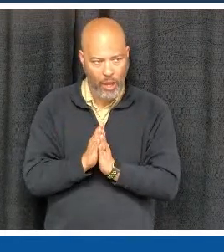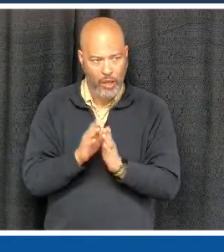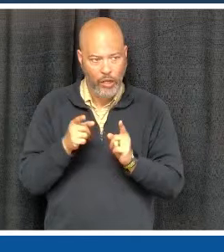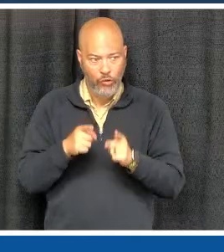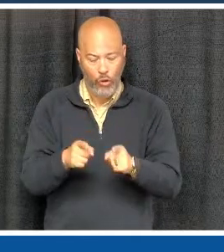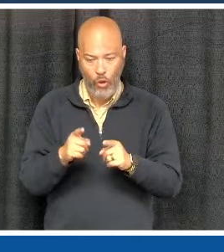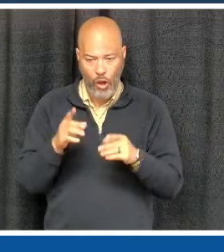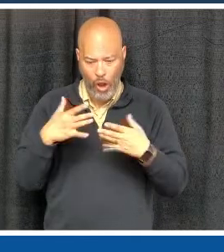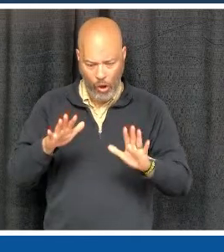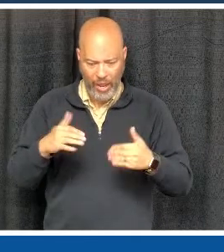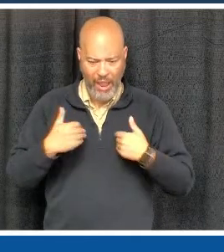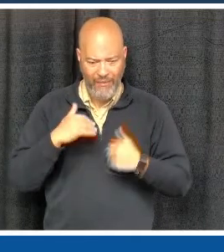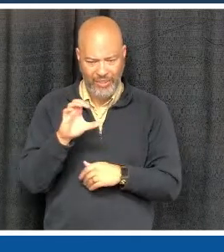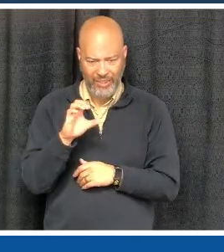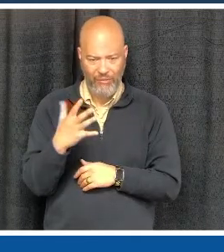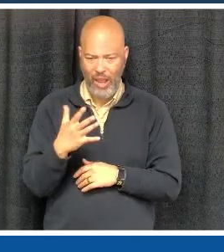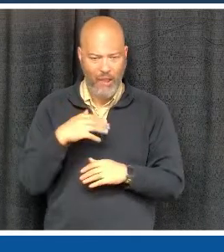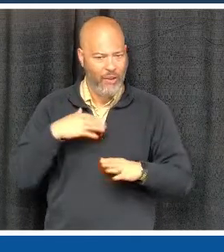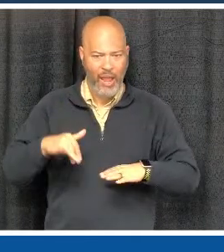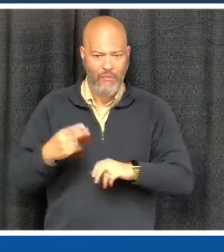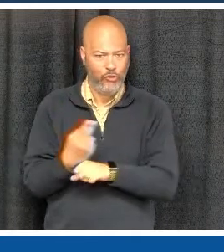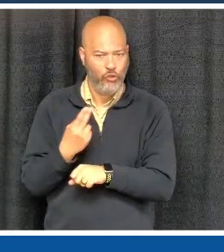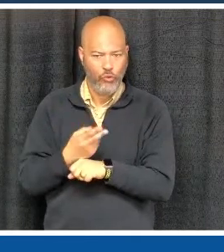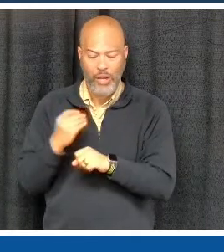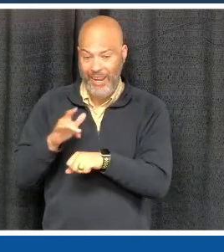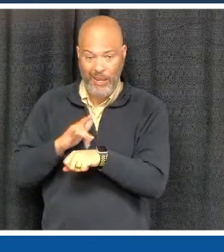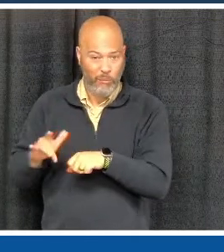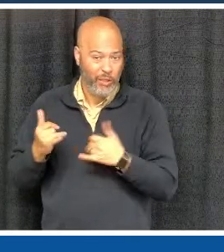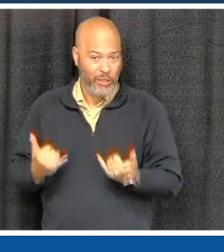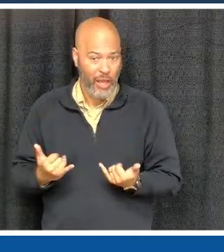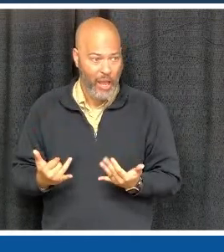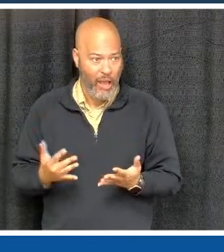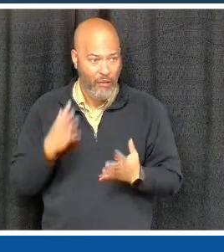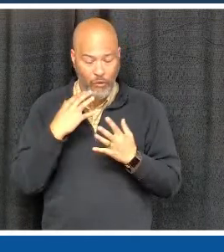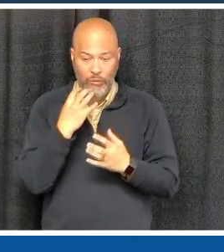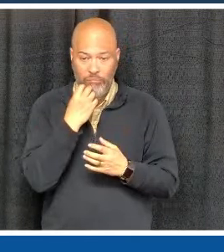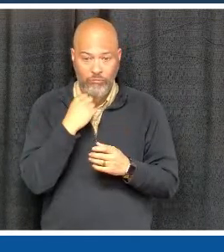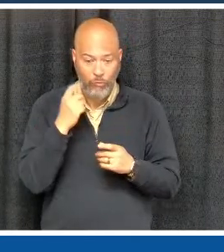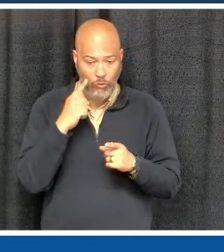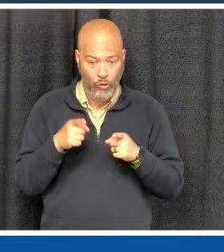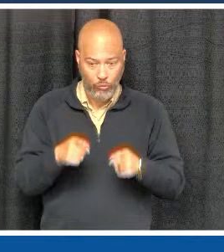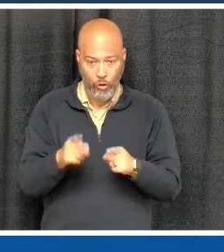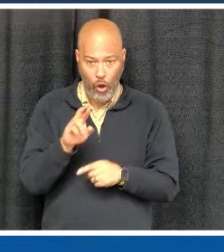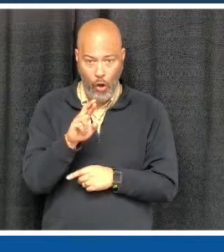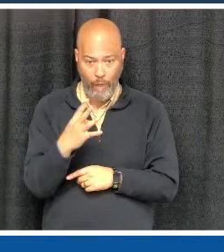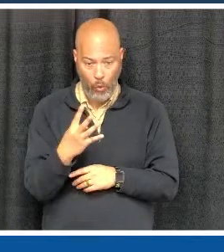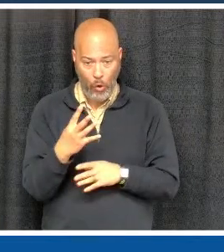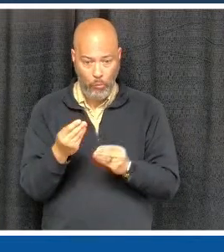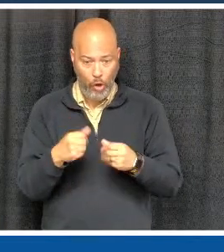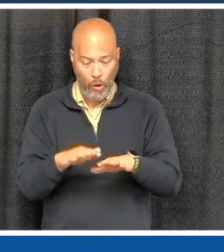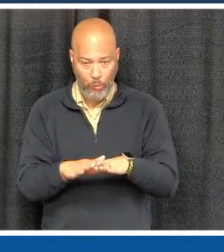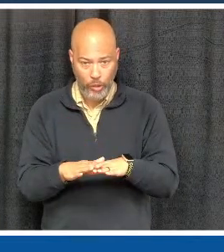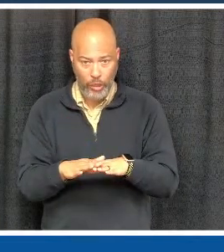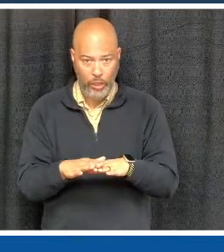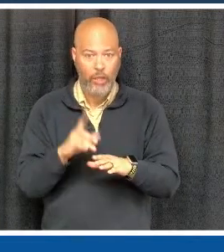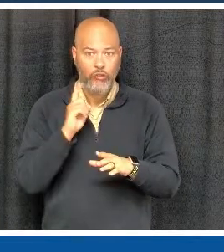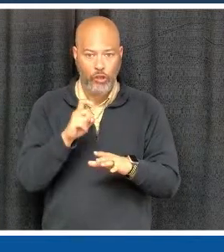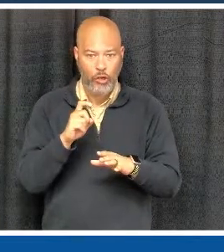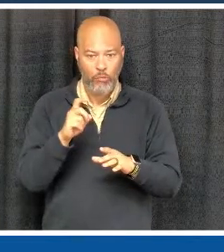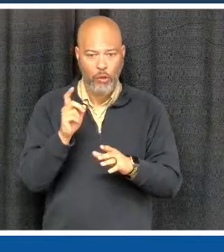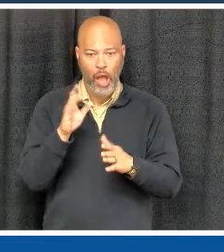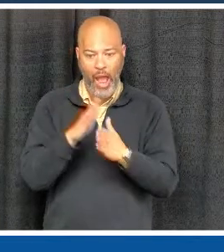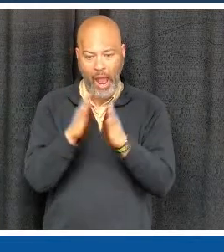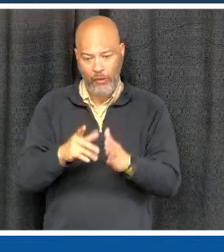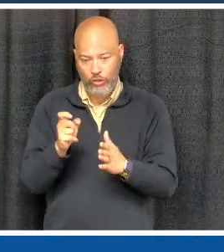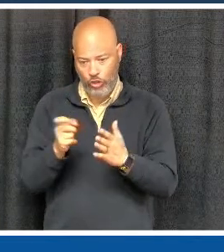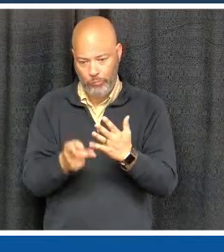zoned commercial and are undeveloped or vacant. Preservation of existing residential properties and housing units should be prioritized